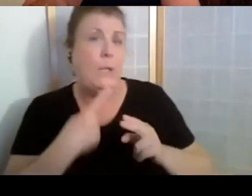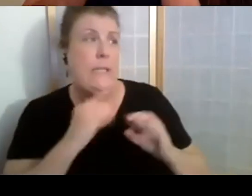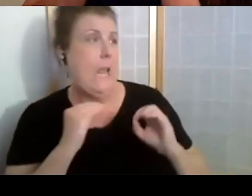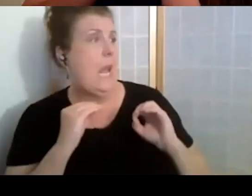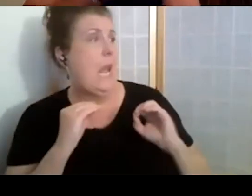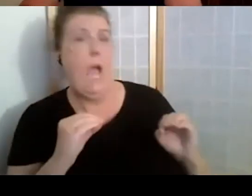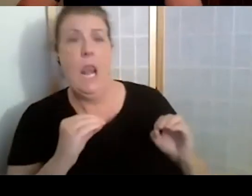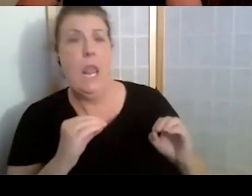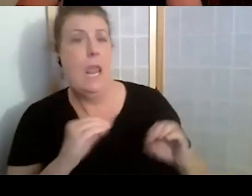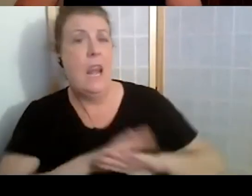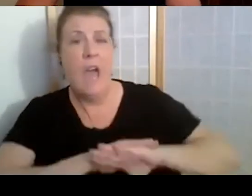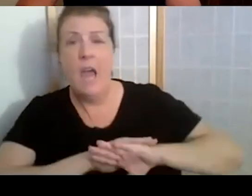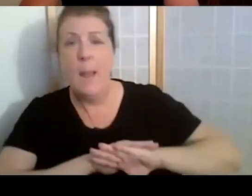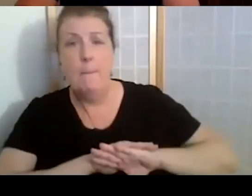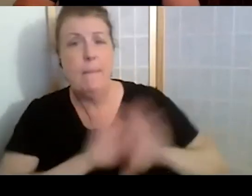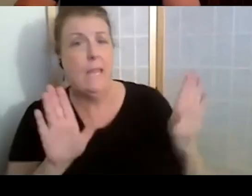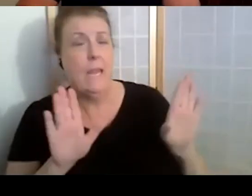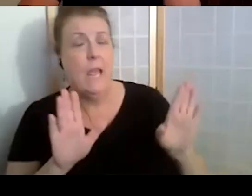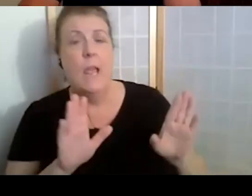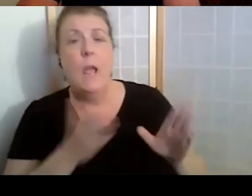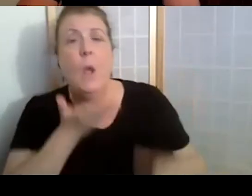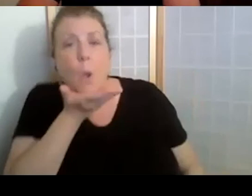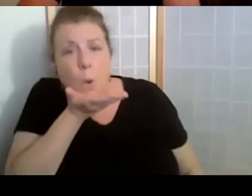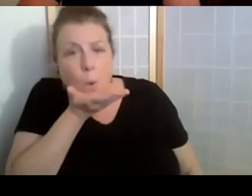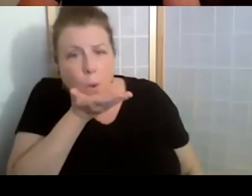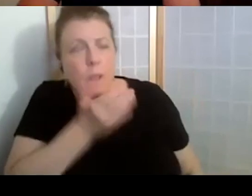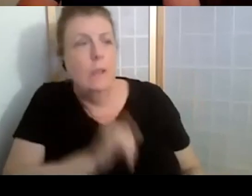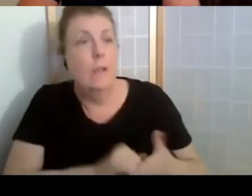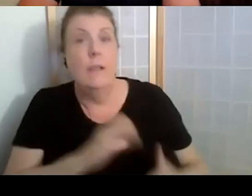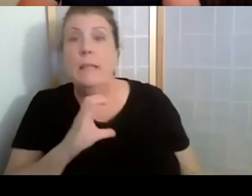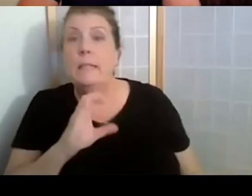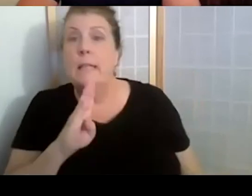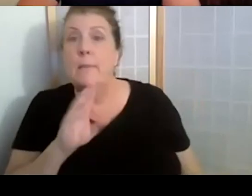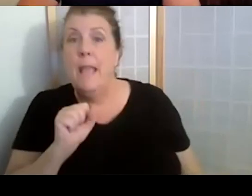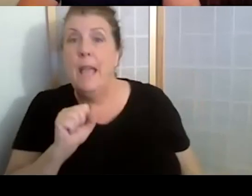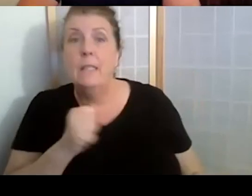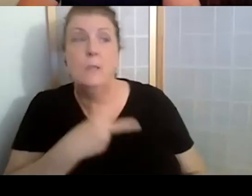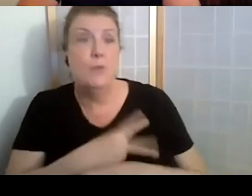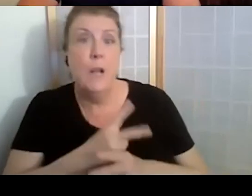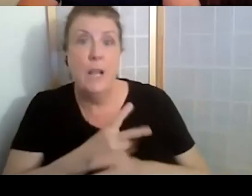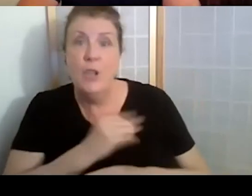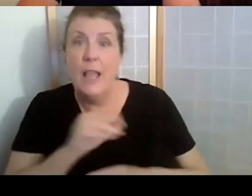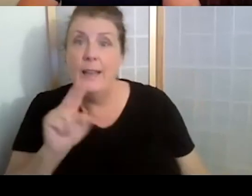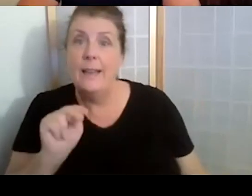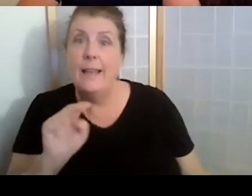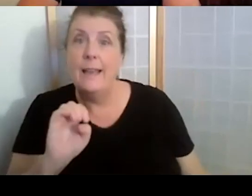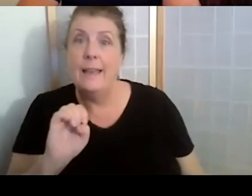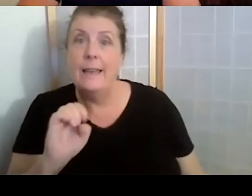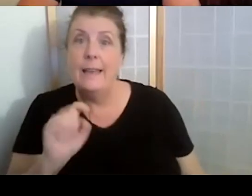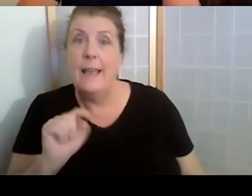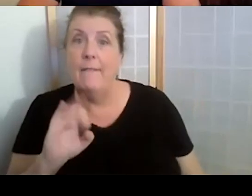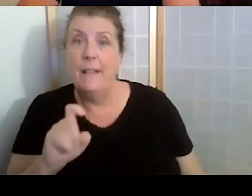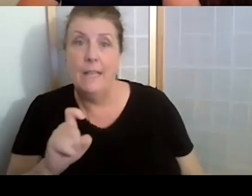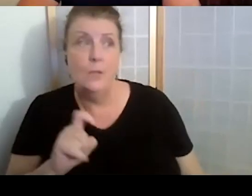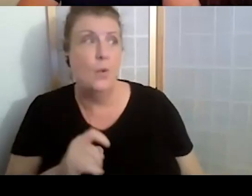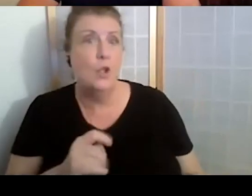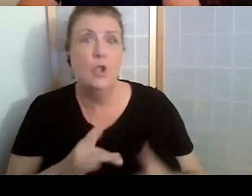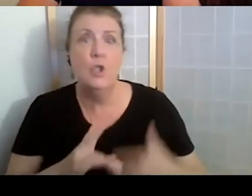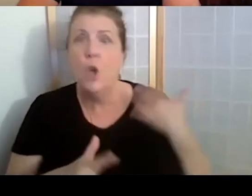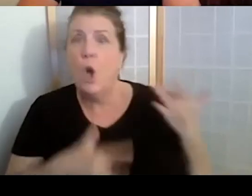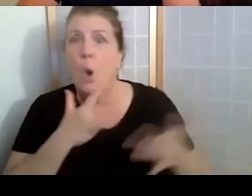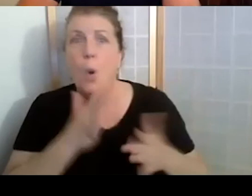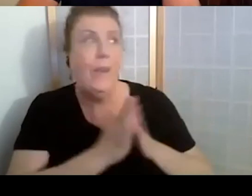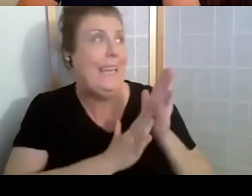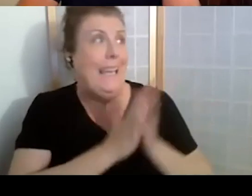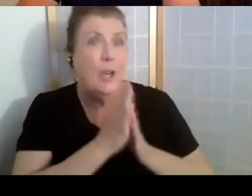a bit. CBS Productions and Netflix were so eager for this. You know, we sent them